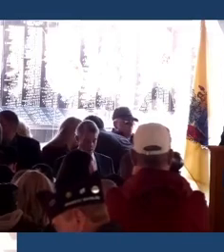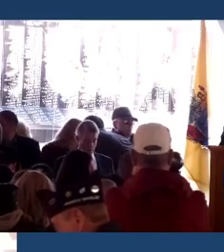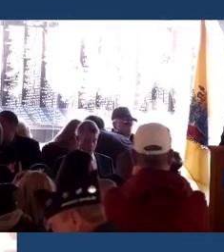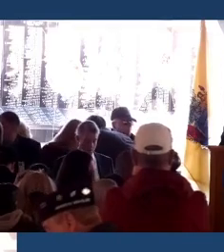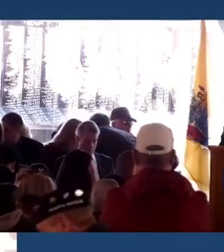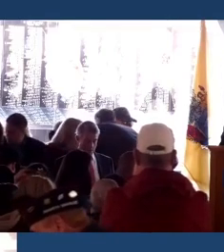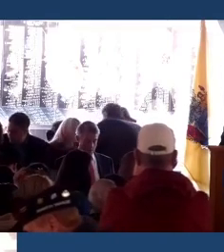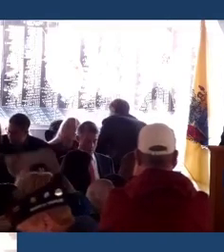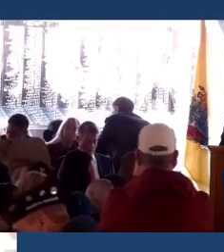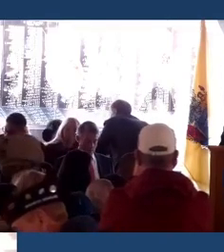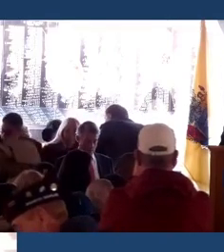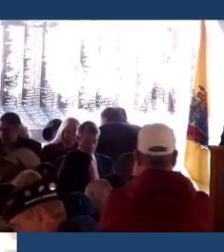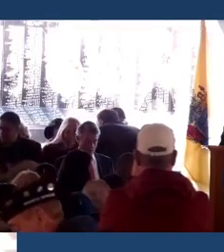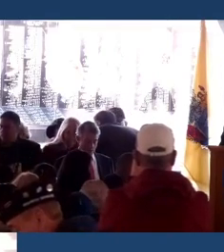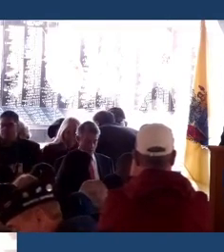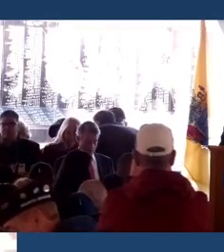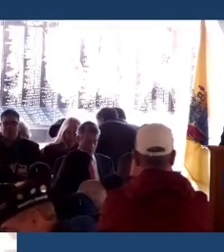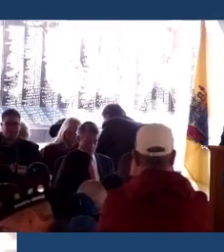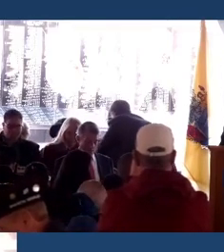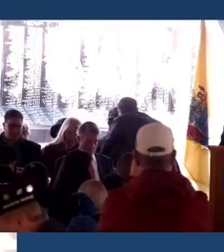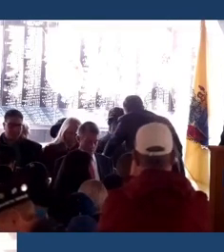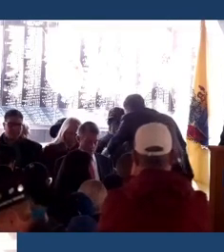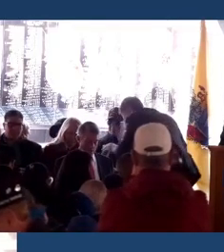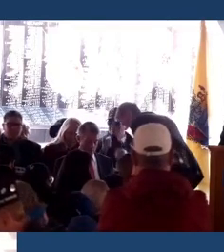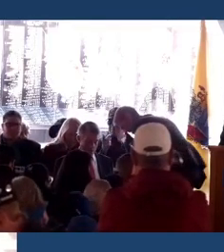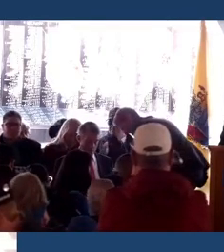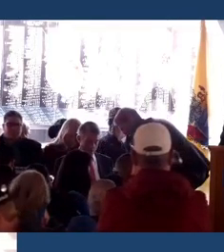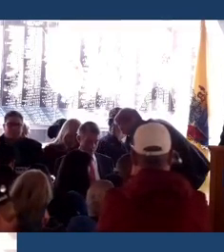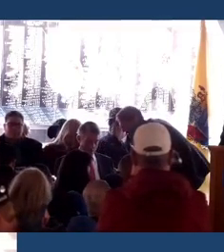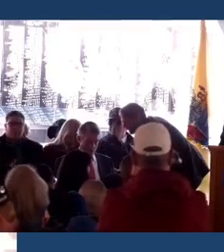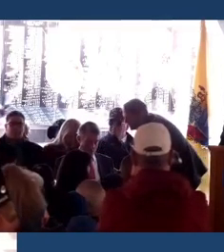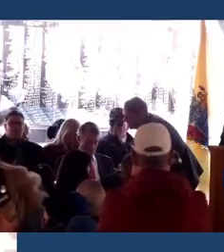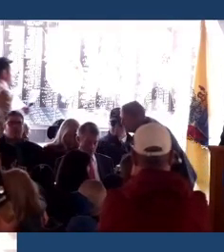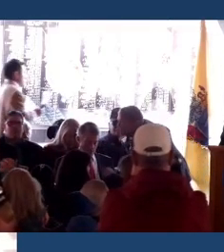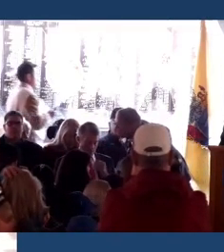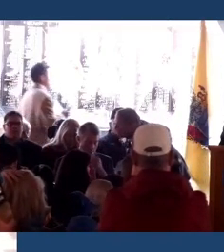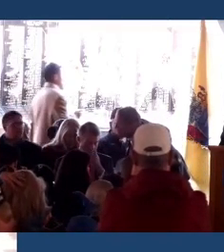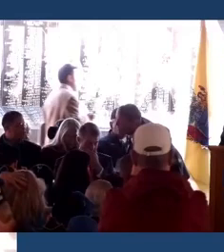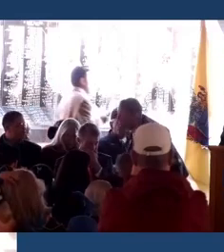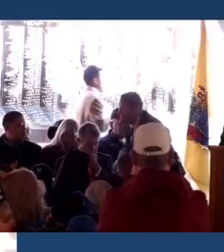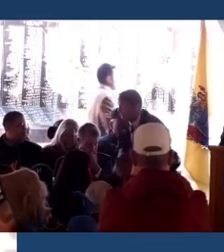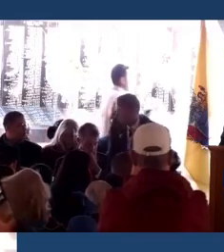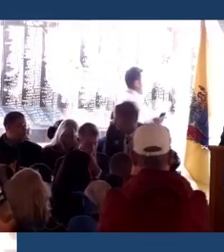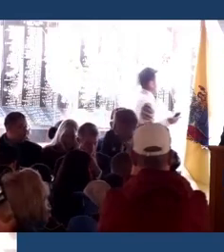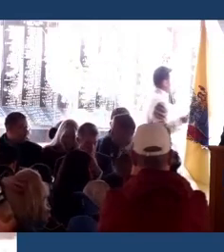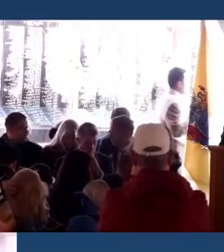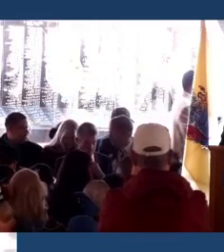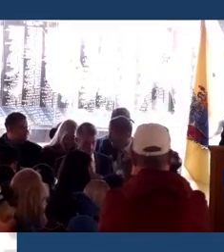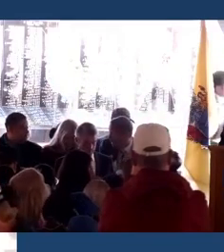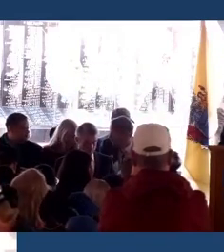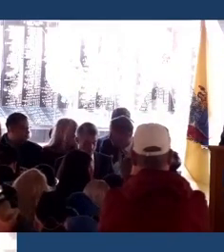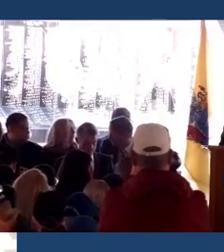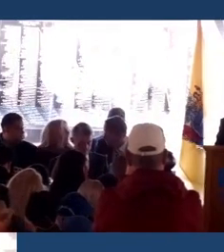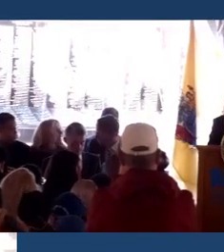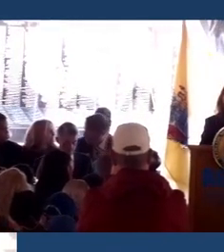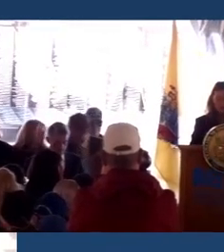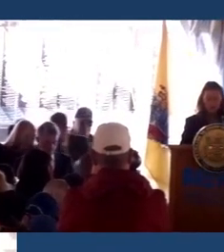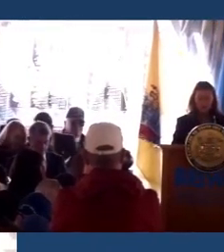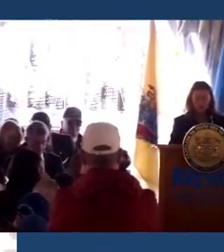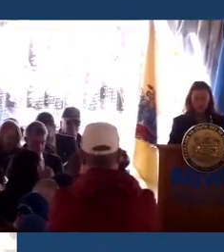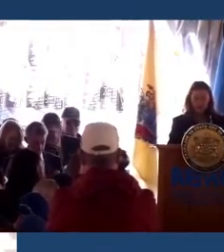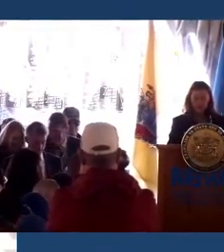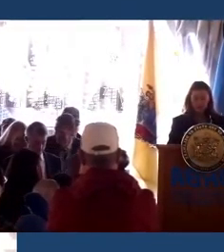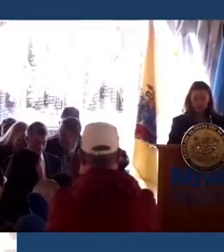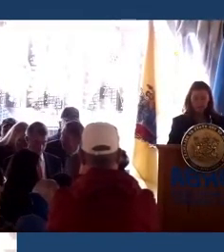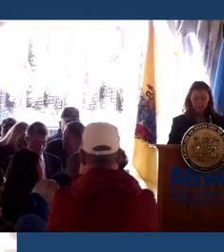and 50th year since the Paris Peace Accords. About half of all veterans alive currently were impacted by at least one of